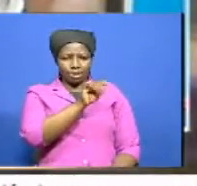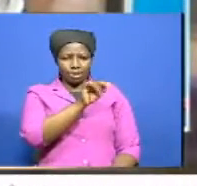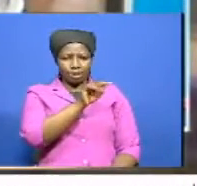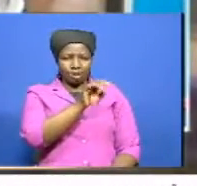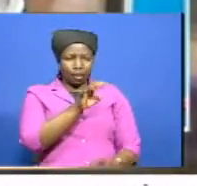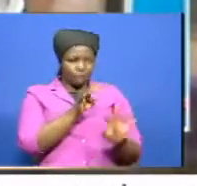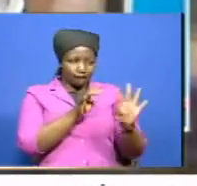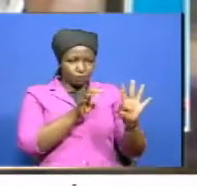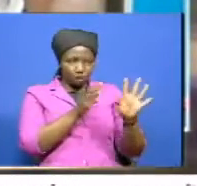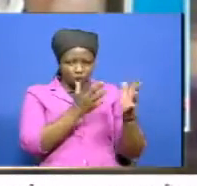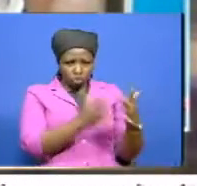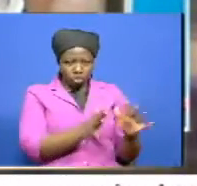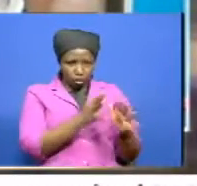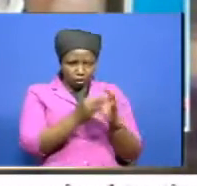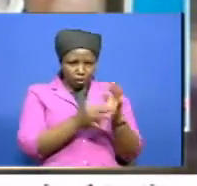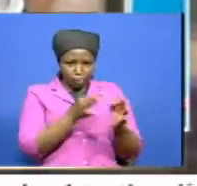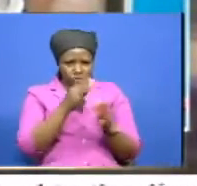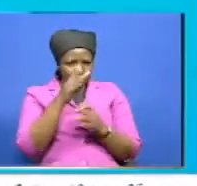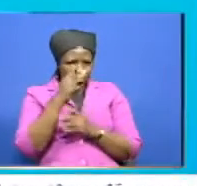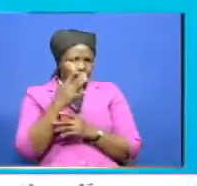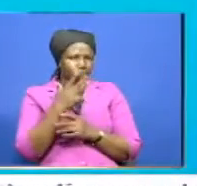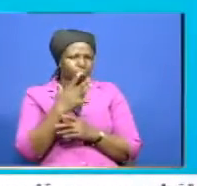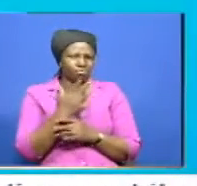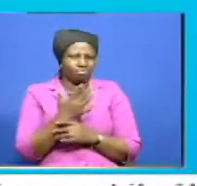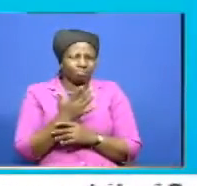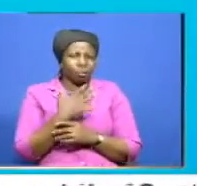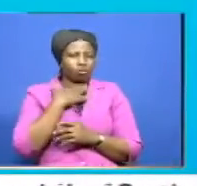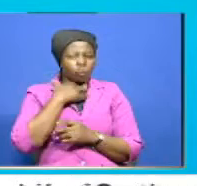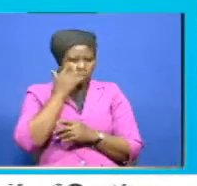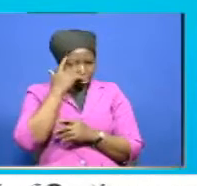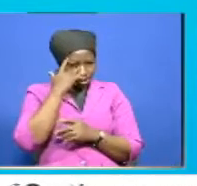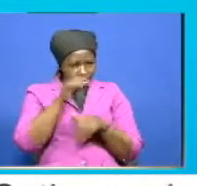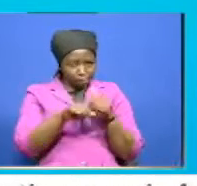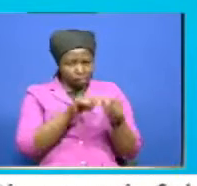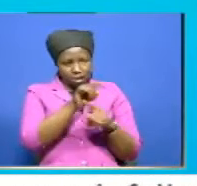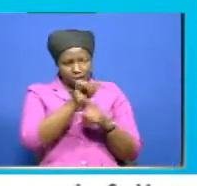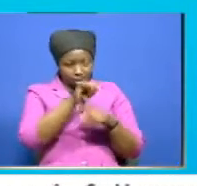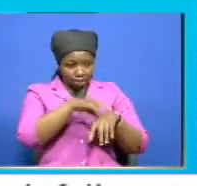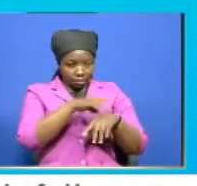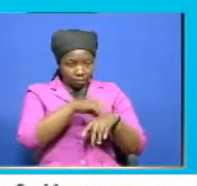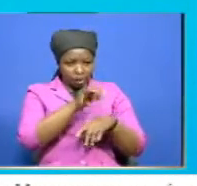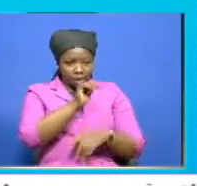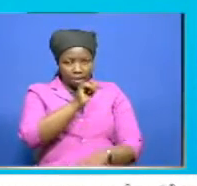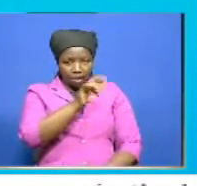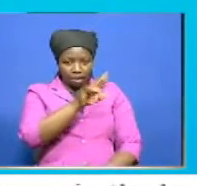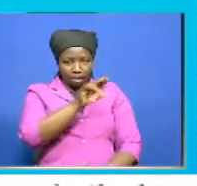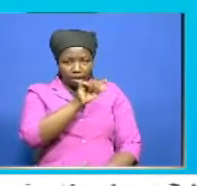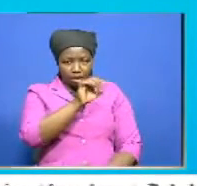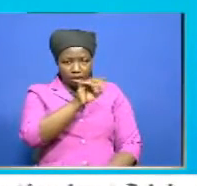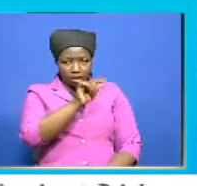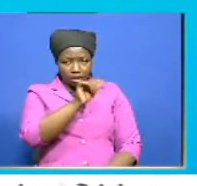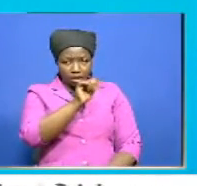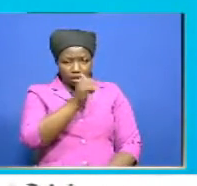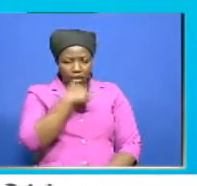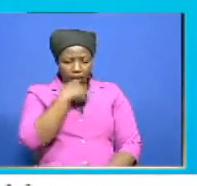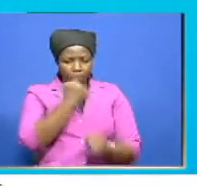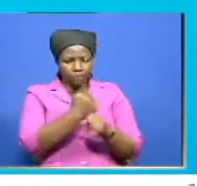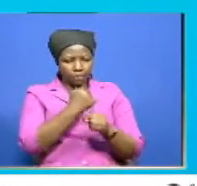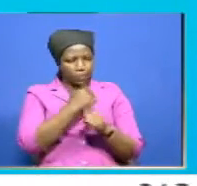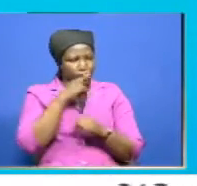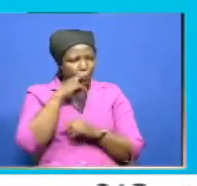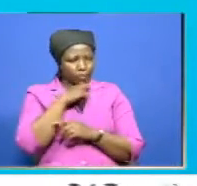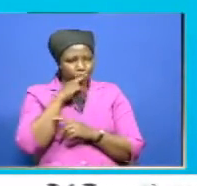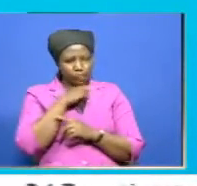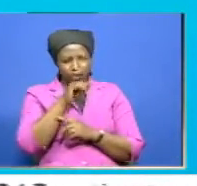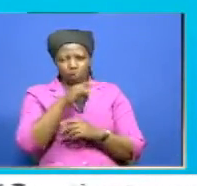this, that in this season, Argentina has stood out and their 15 side defeated New Zealand. It was a shock